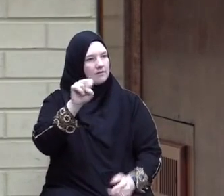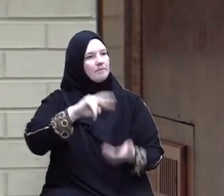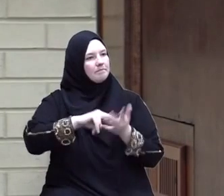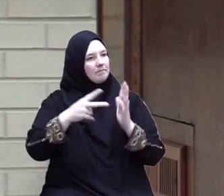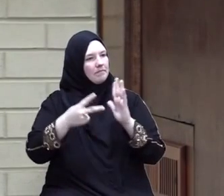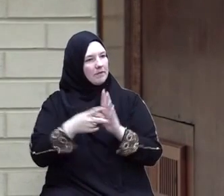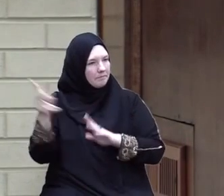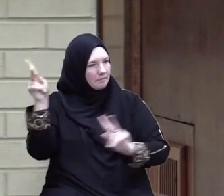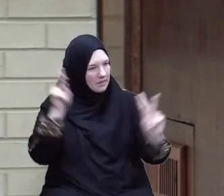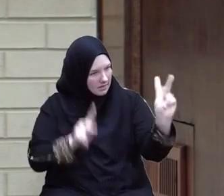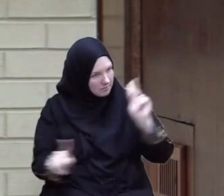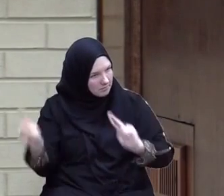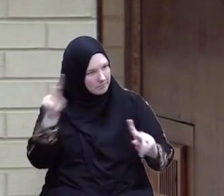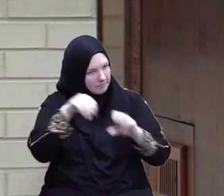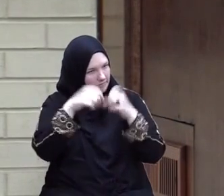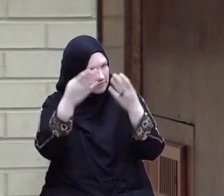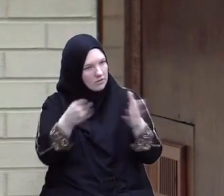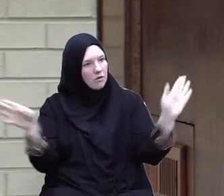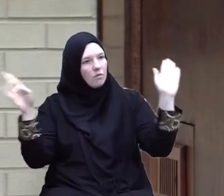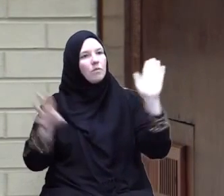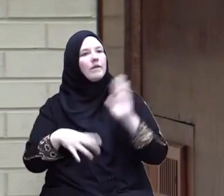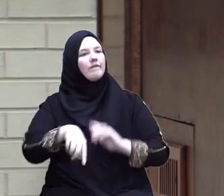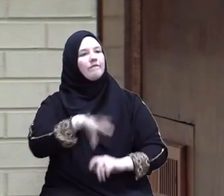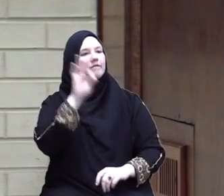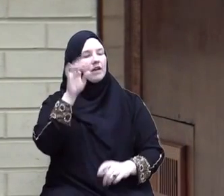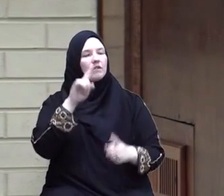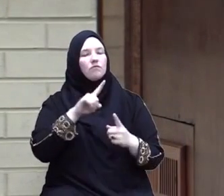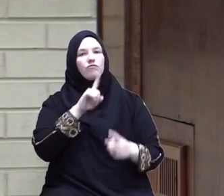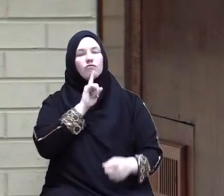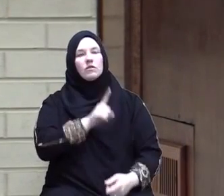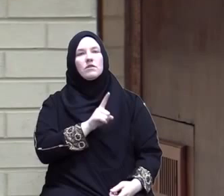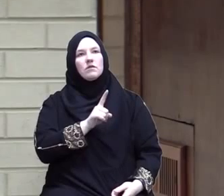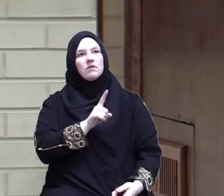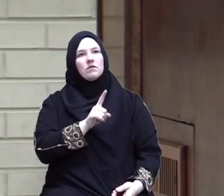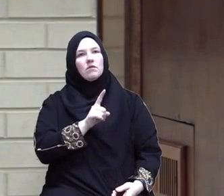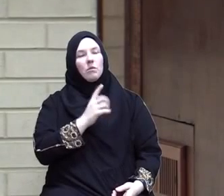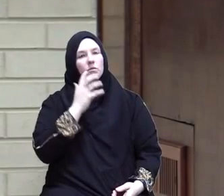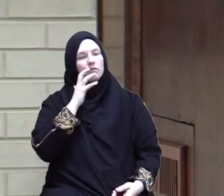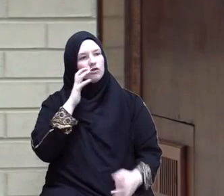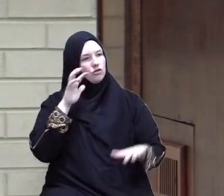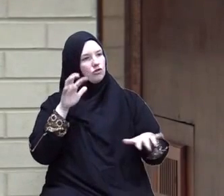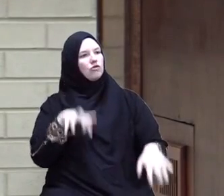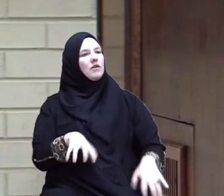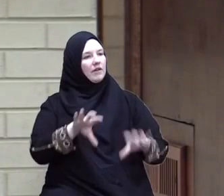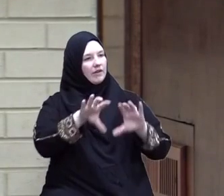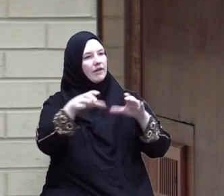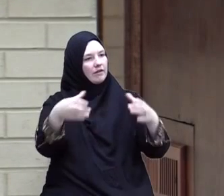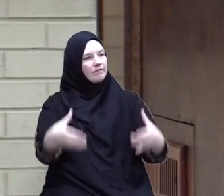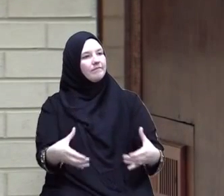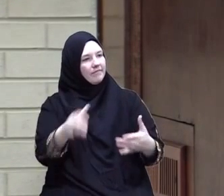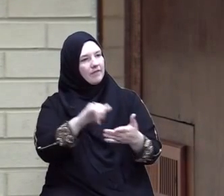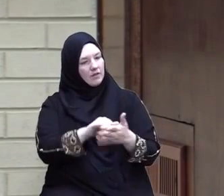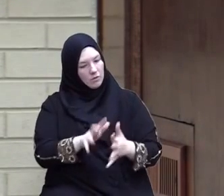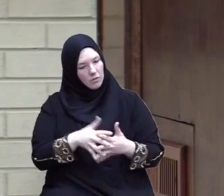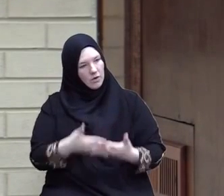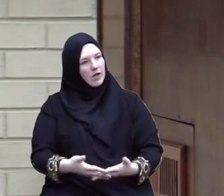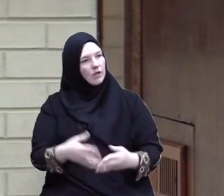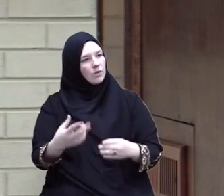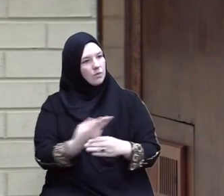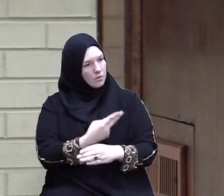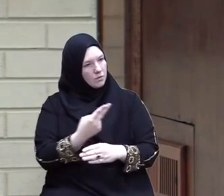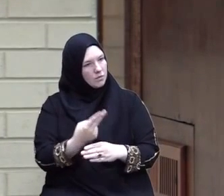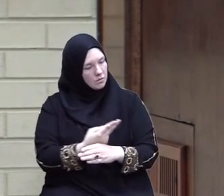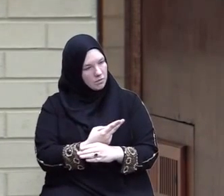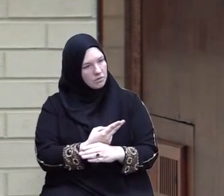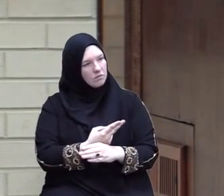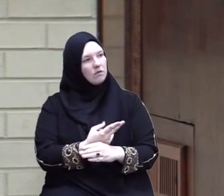in the Quran, we found a striking classification by the Quran in which the